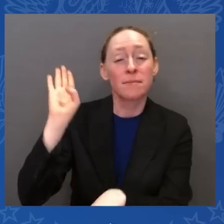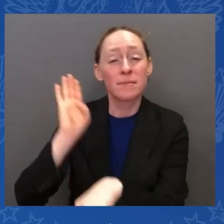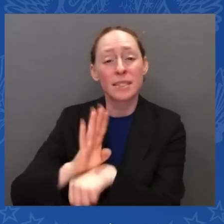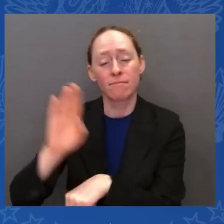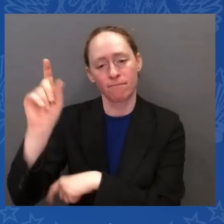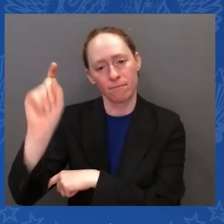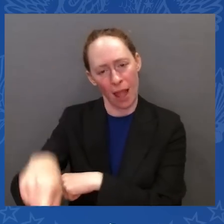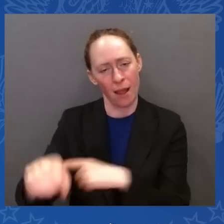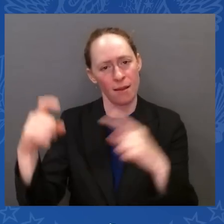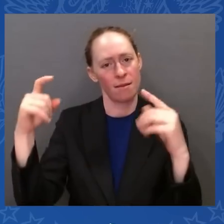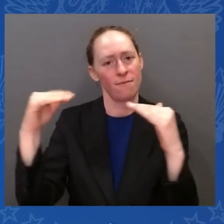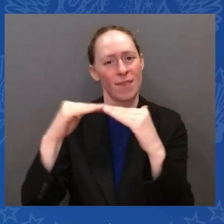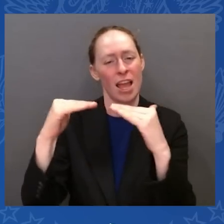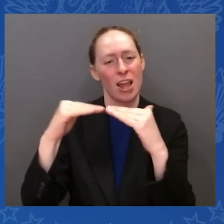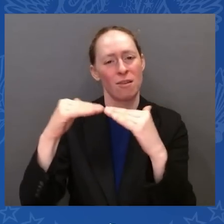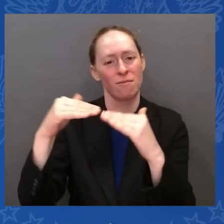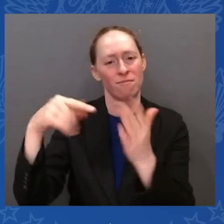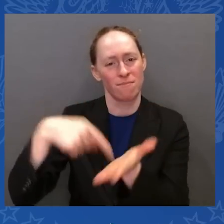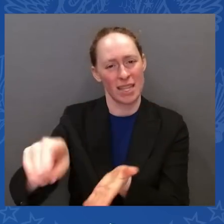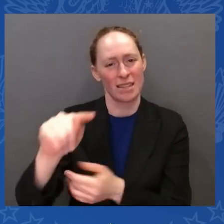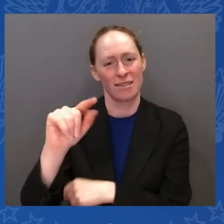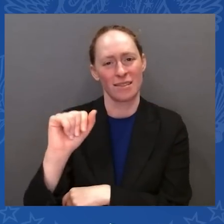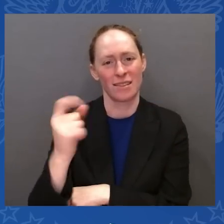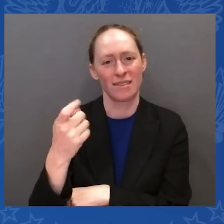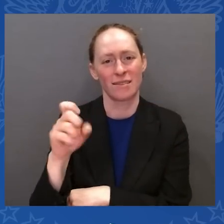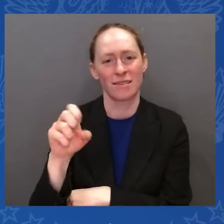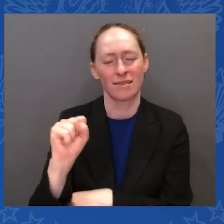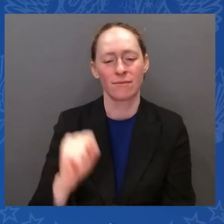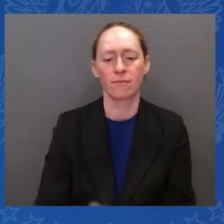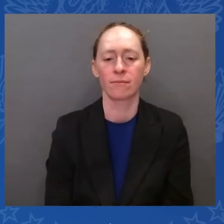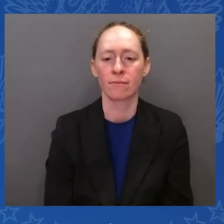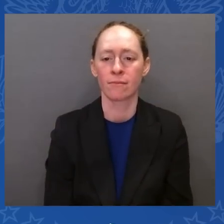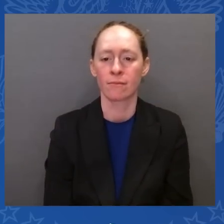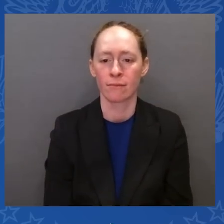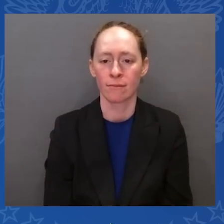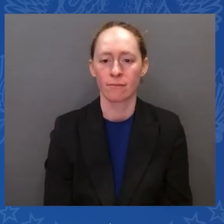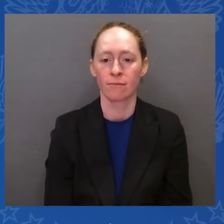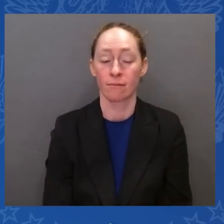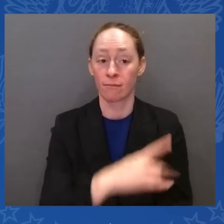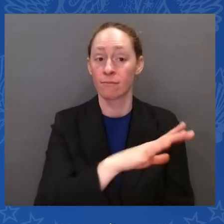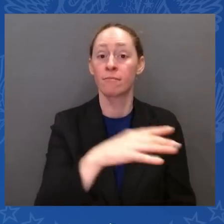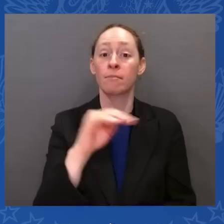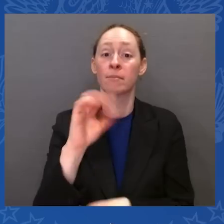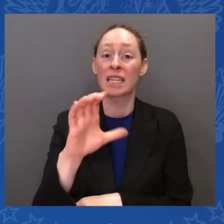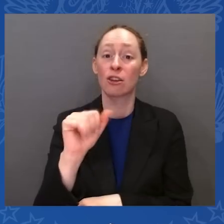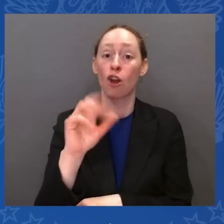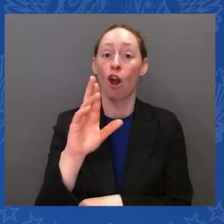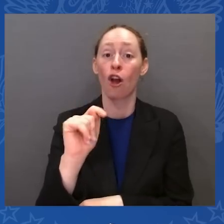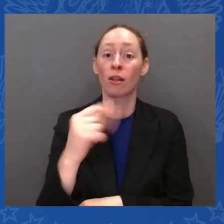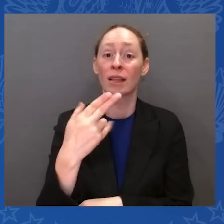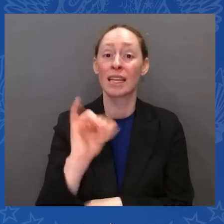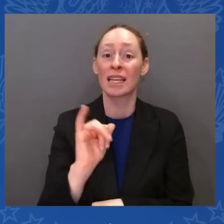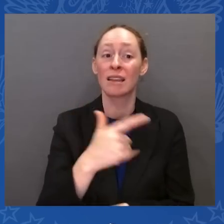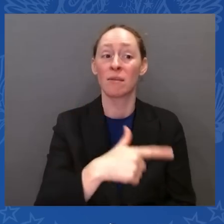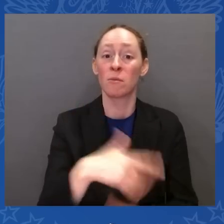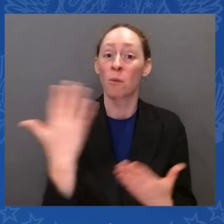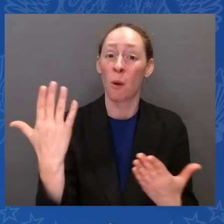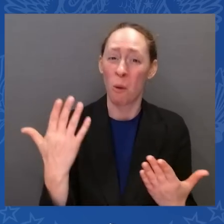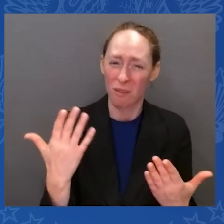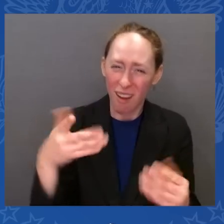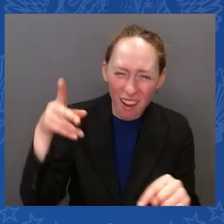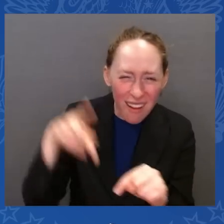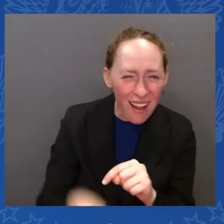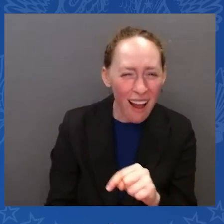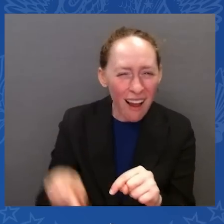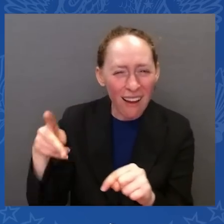biggest corporations to begin to just start to pay some of their fair share, just some of the fair share. Speaker McCarthy offered a